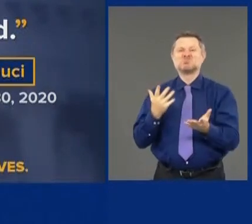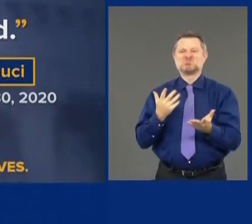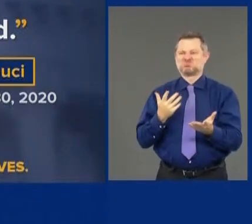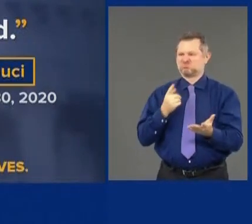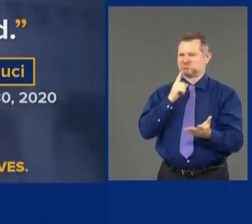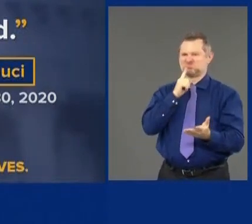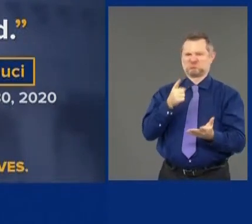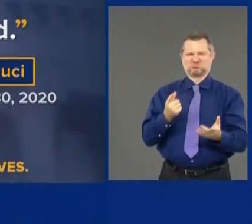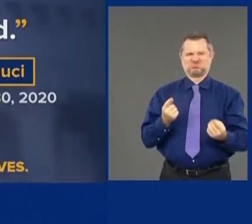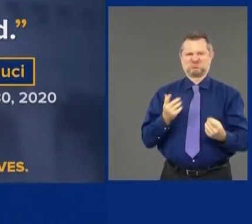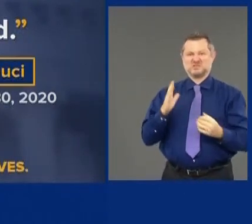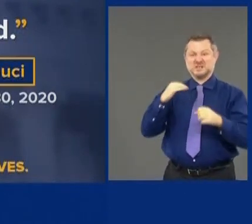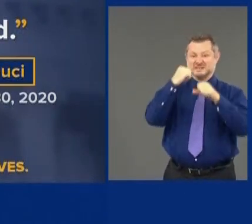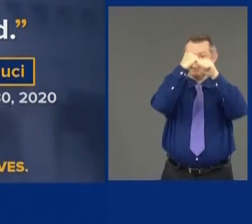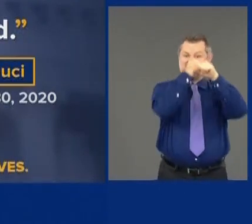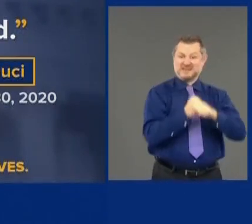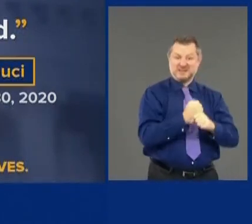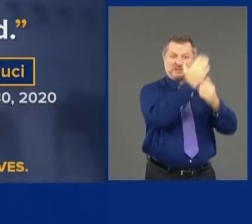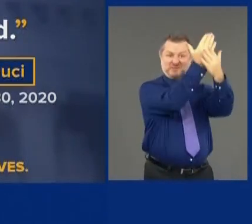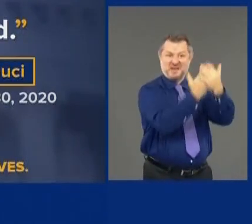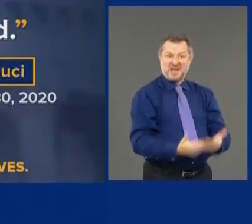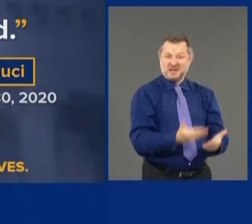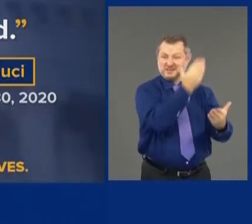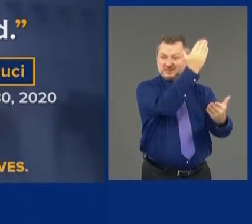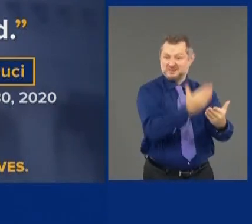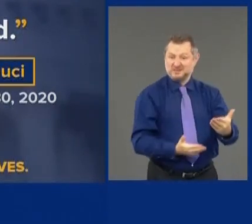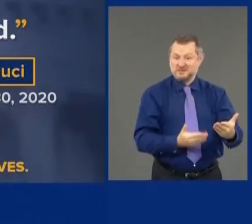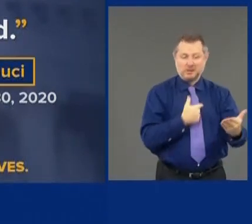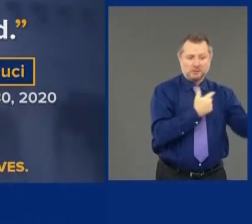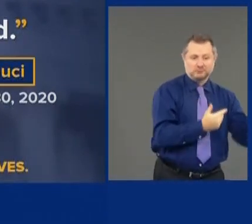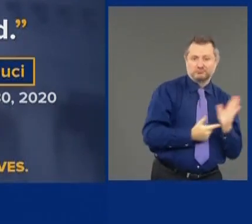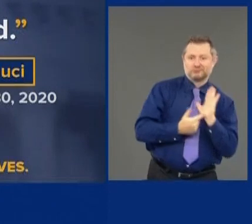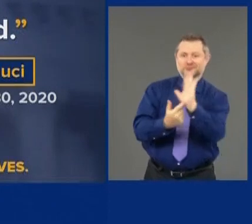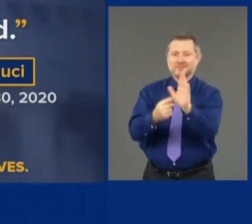the facts they see today, okay?